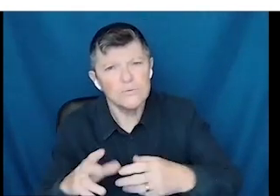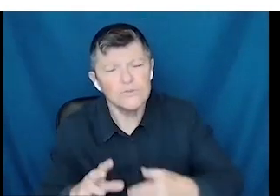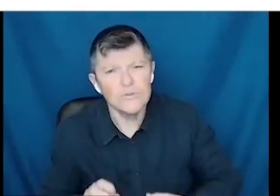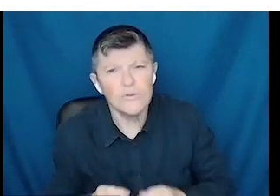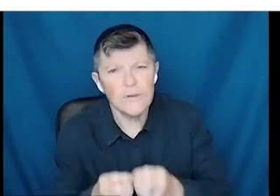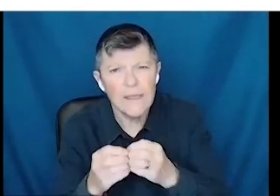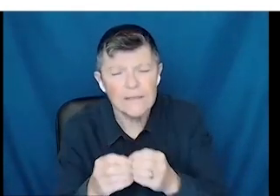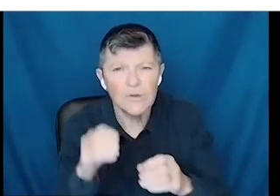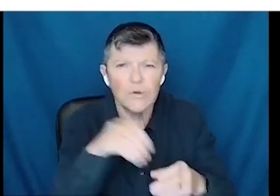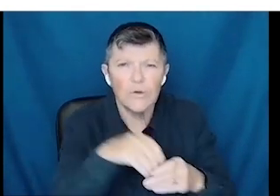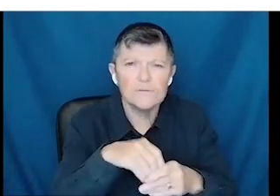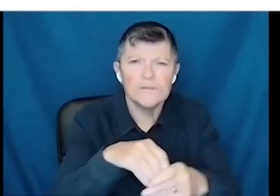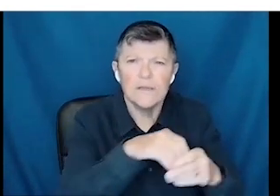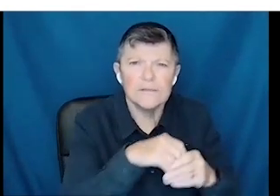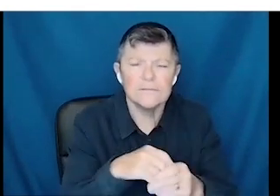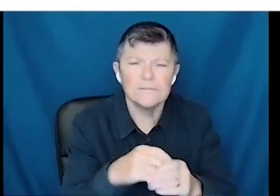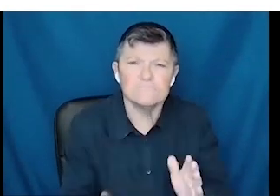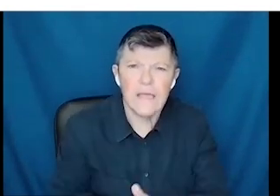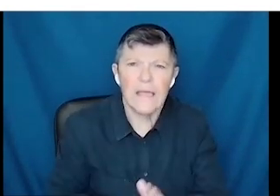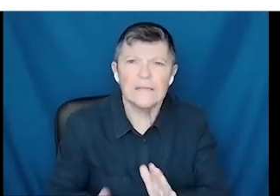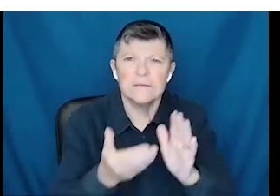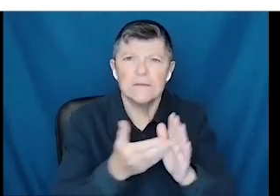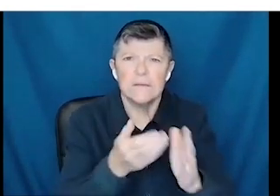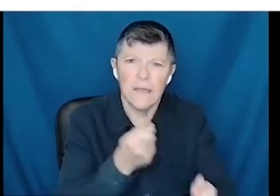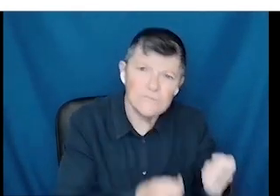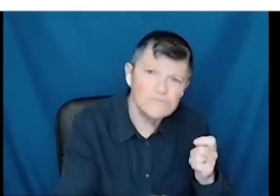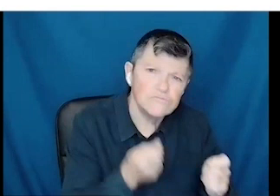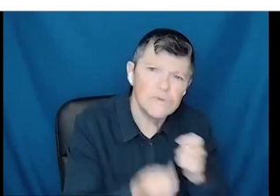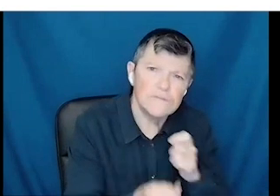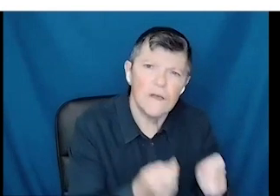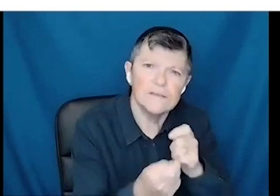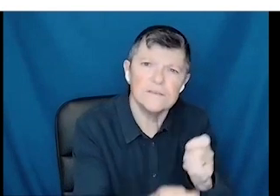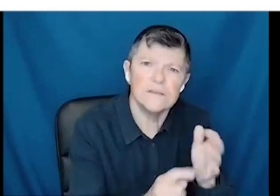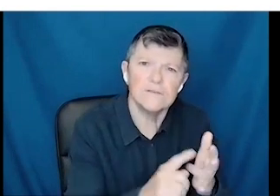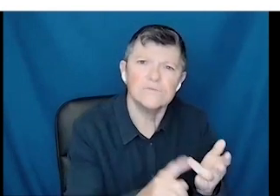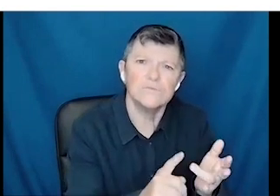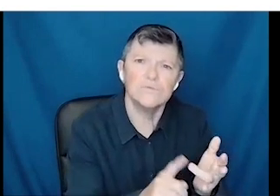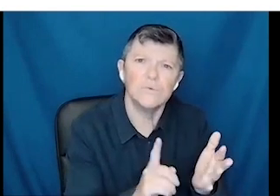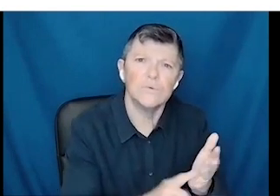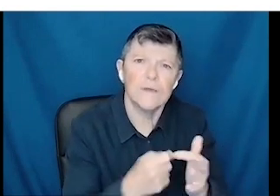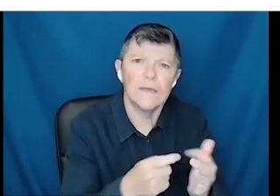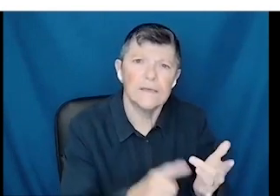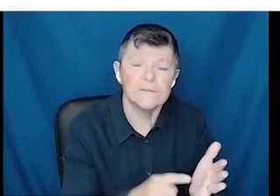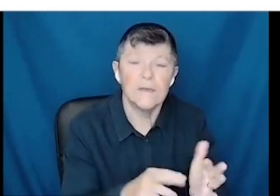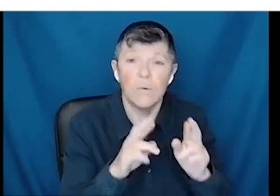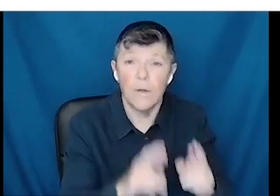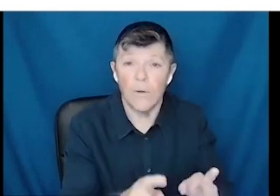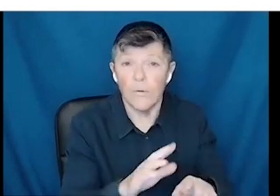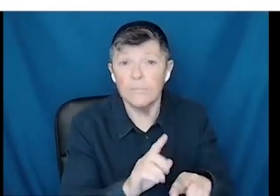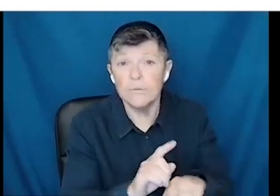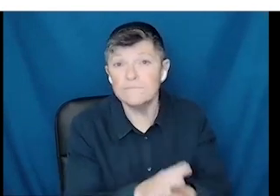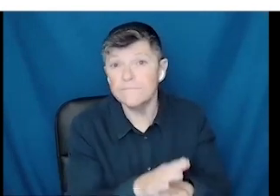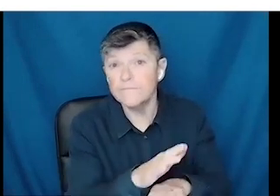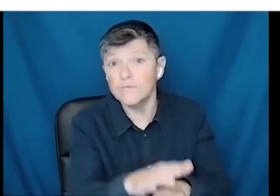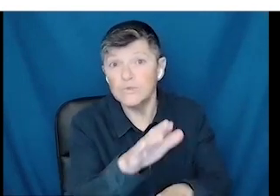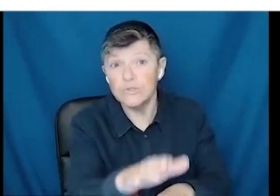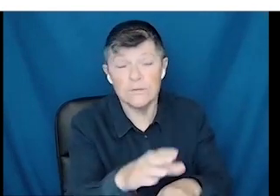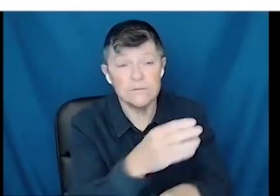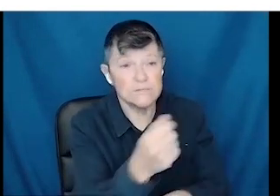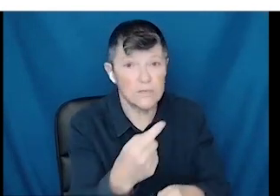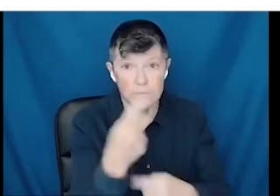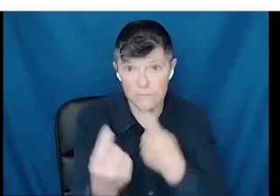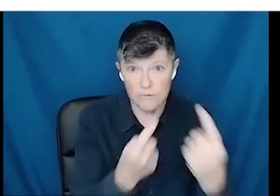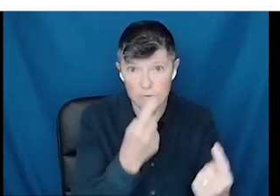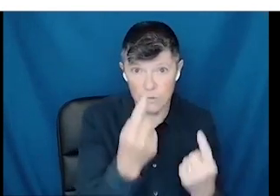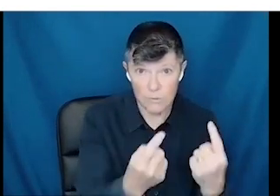And we hope that over time, some of you might be contributing to the toolkit as well. So it's never going to be finished,